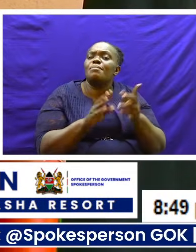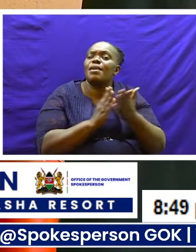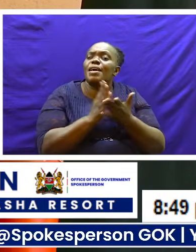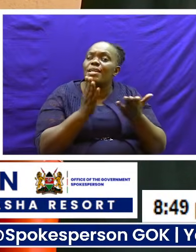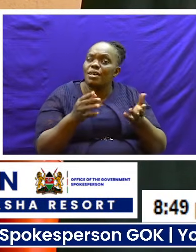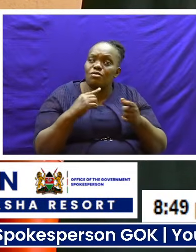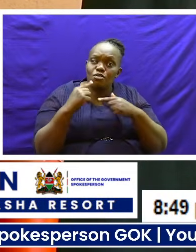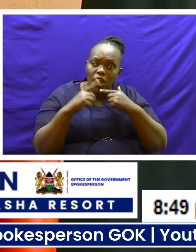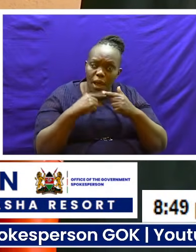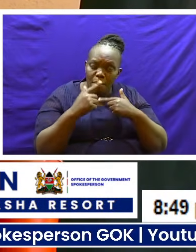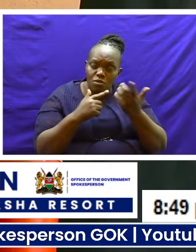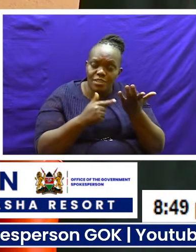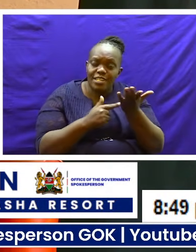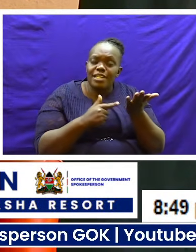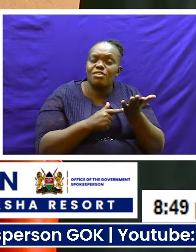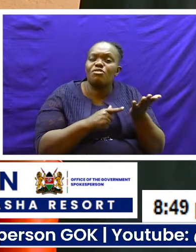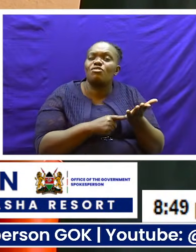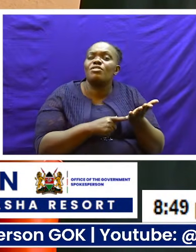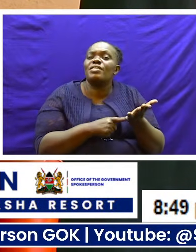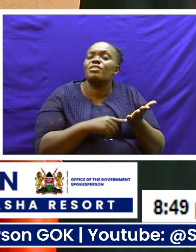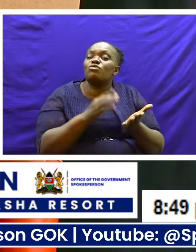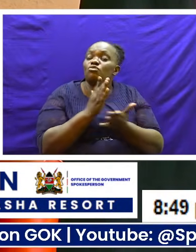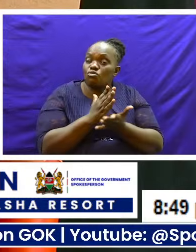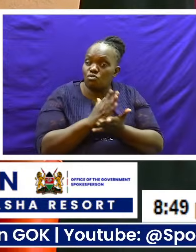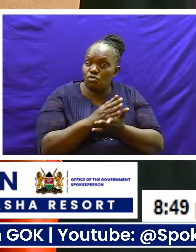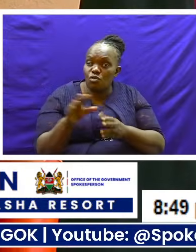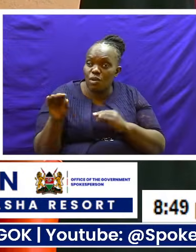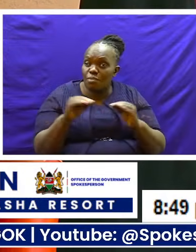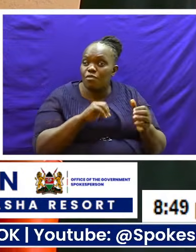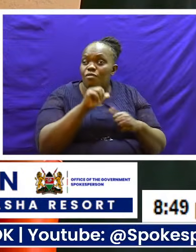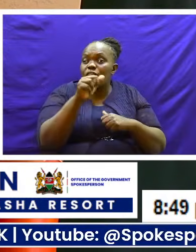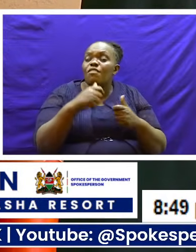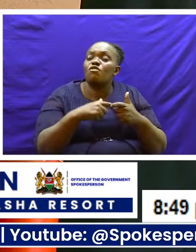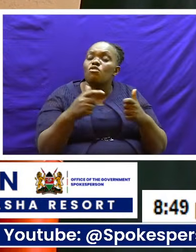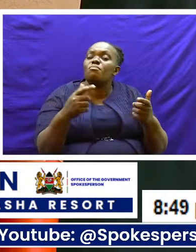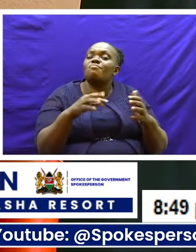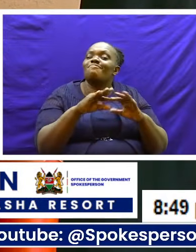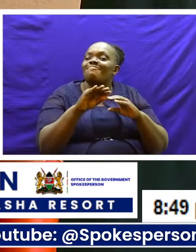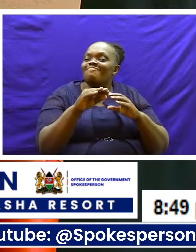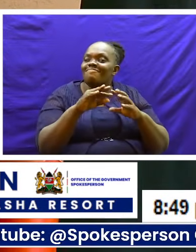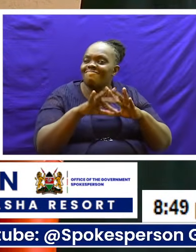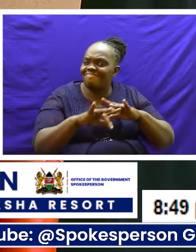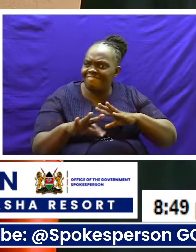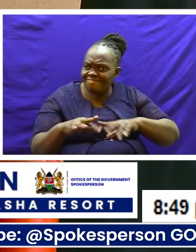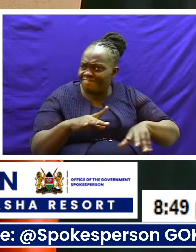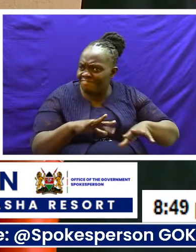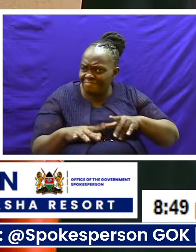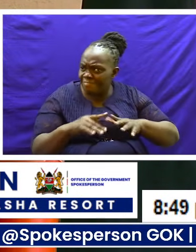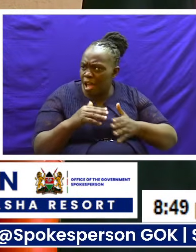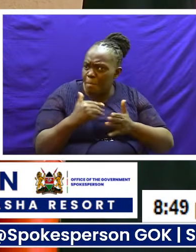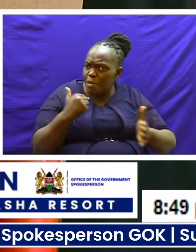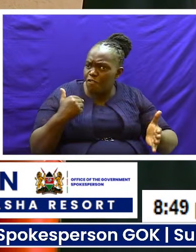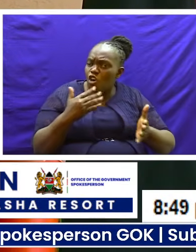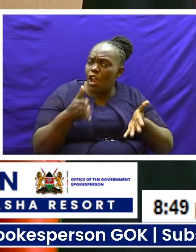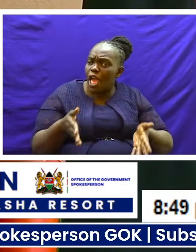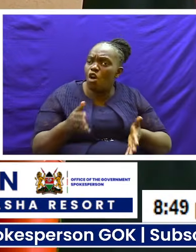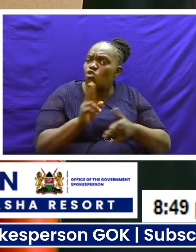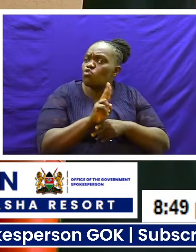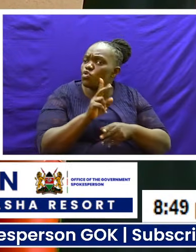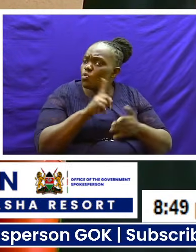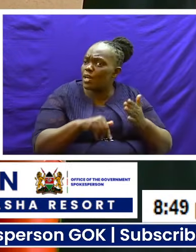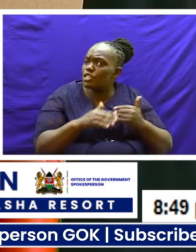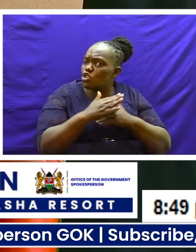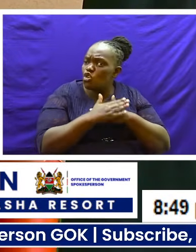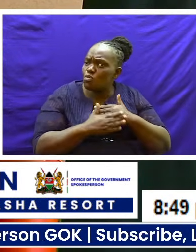talking of technology. We moved away from typewriters to use of computers. So we are